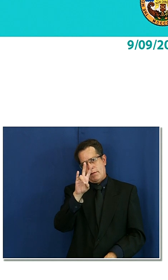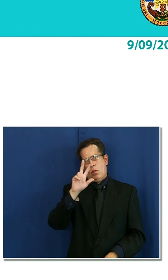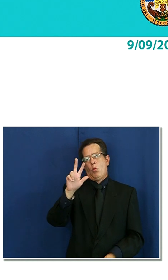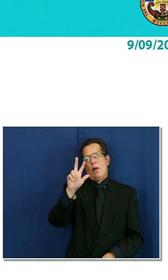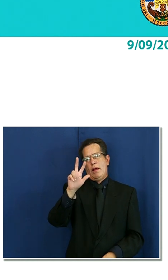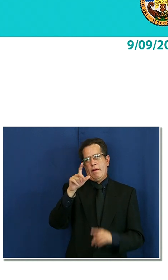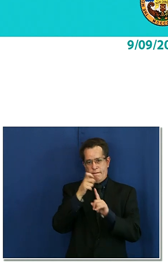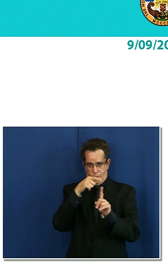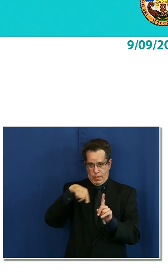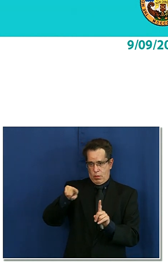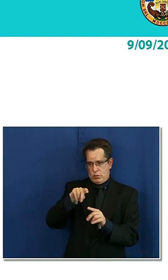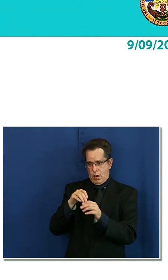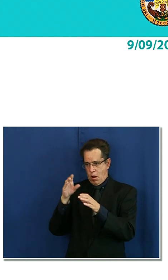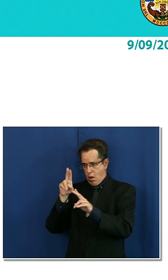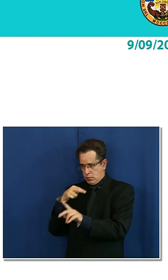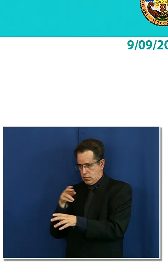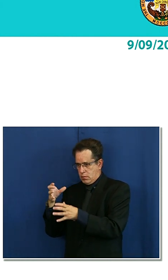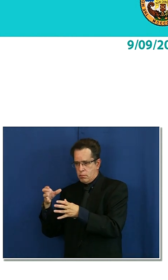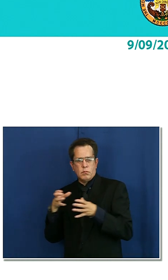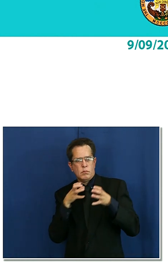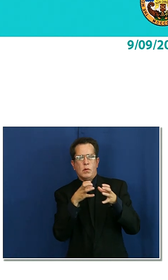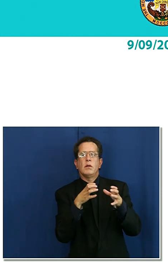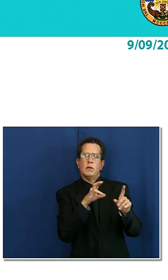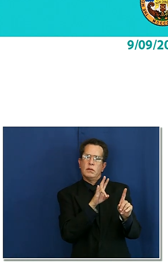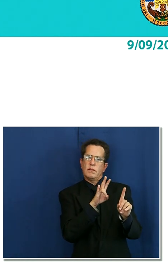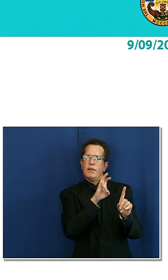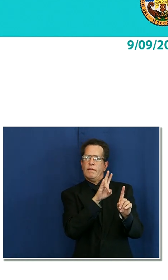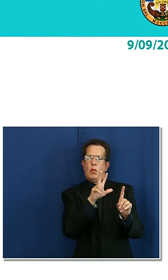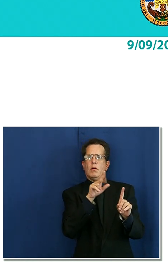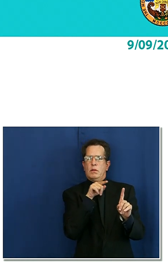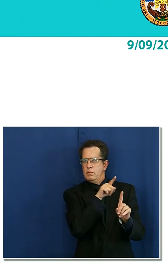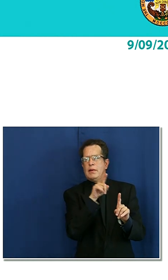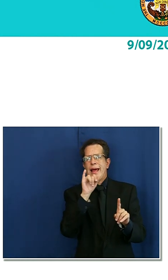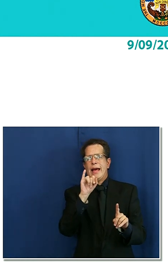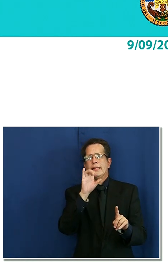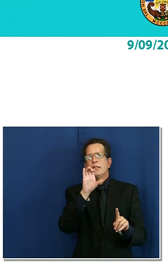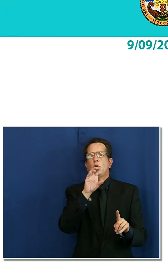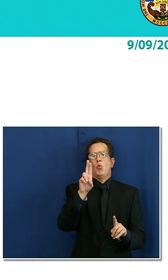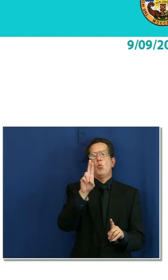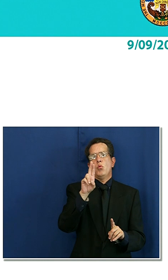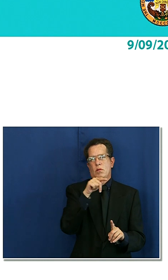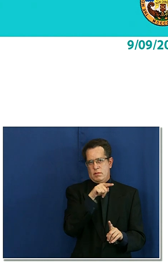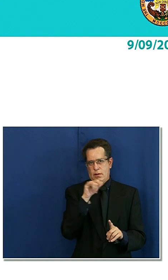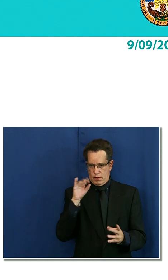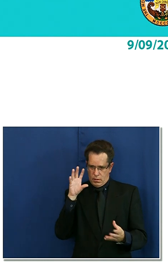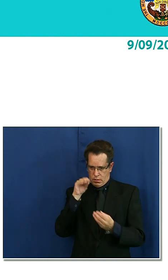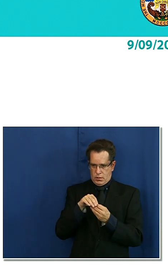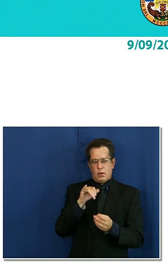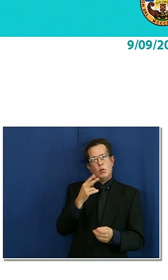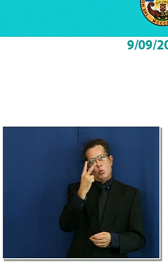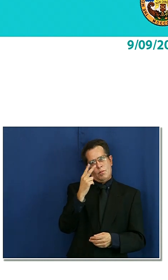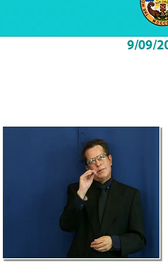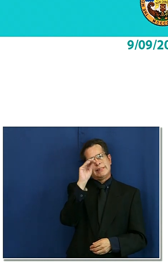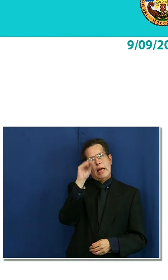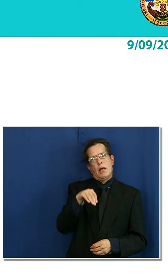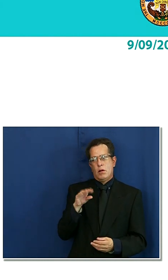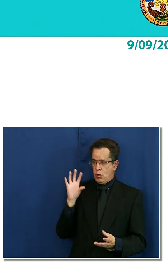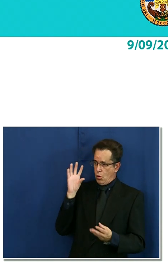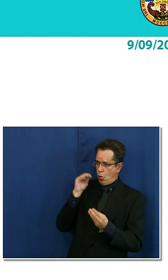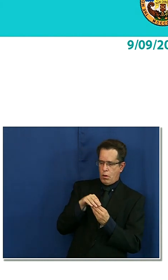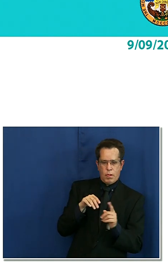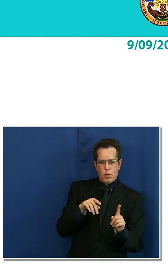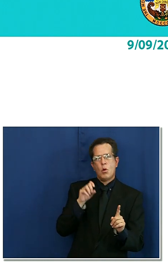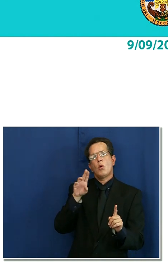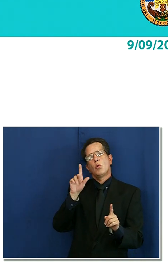773 of those hospitalized have been admitted to the ICU, and this number is 2% of the total number of cases